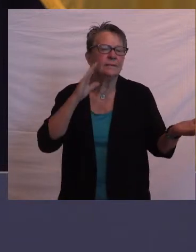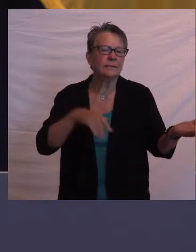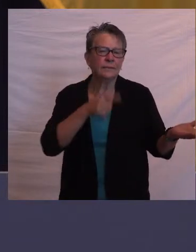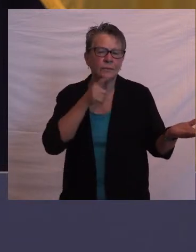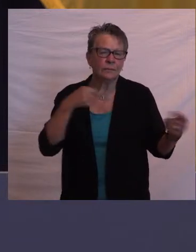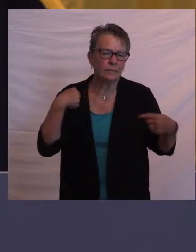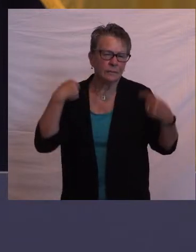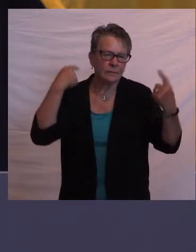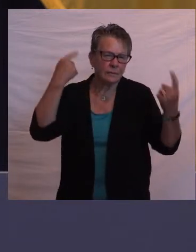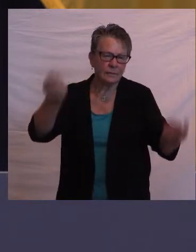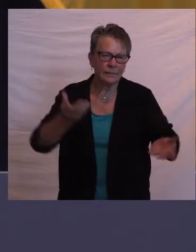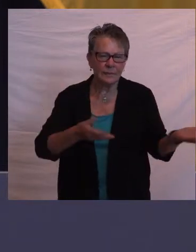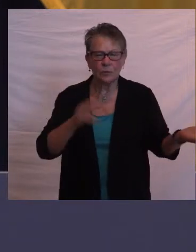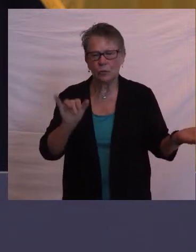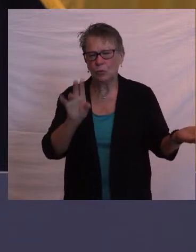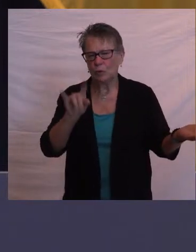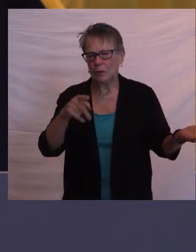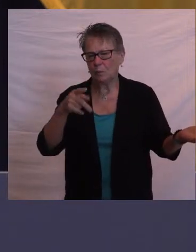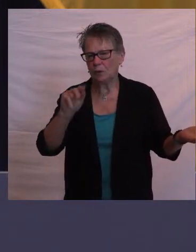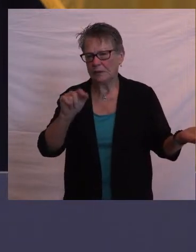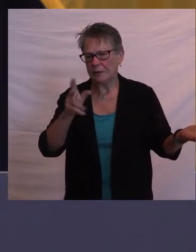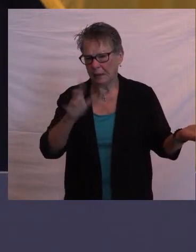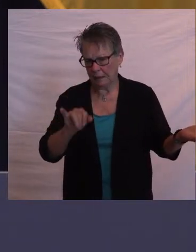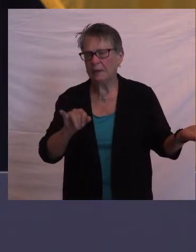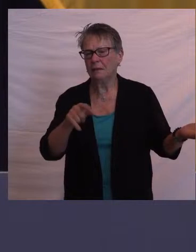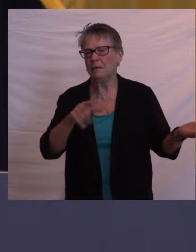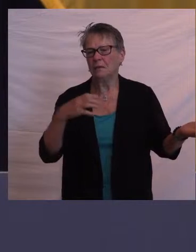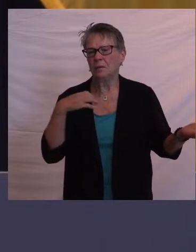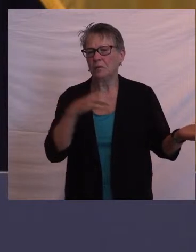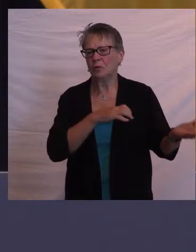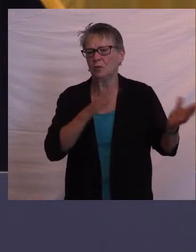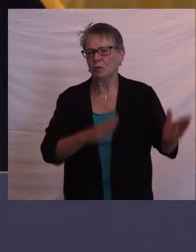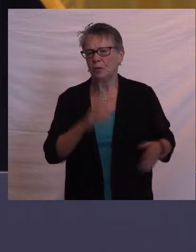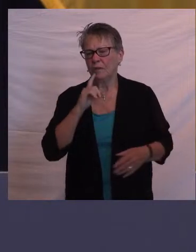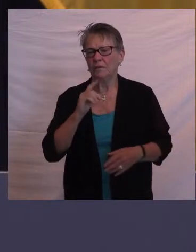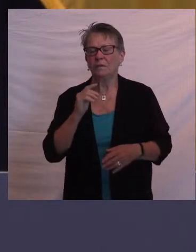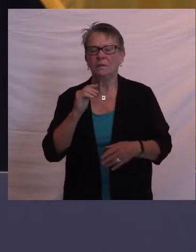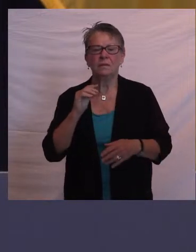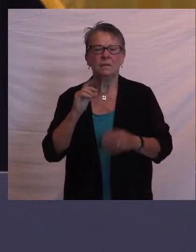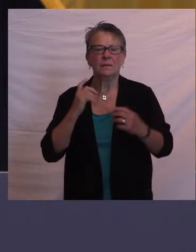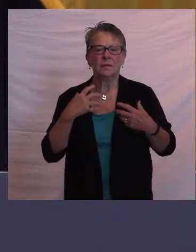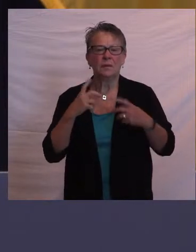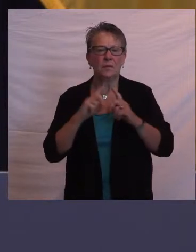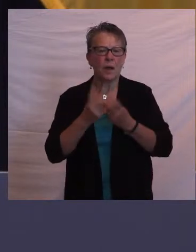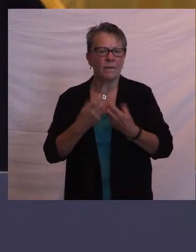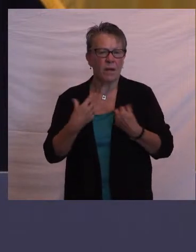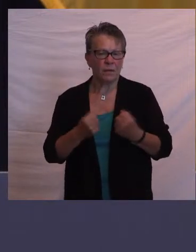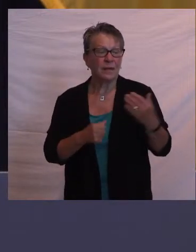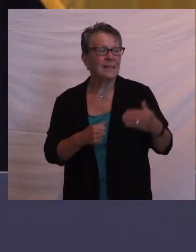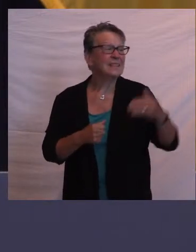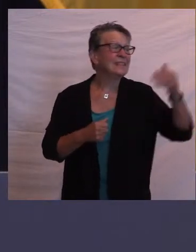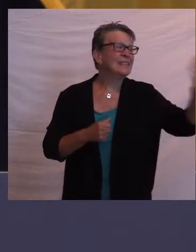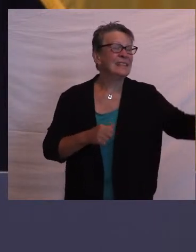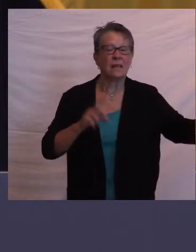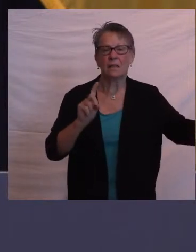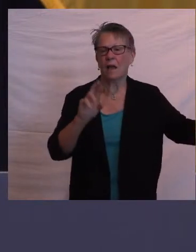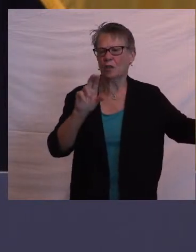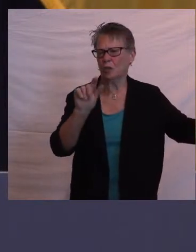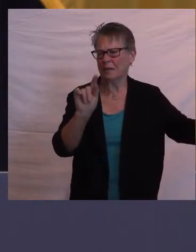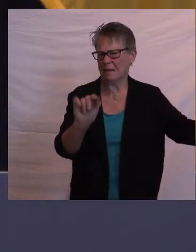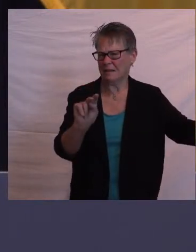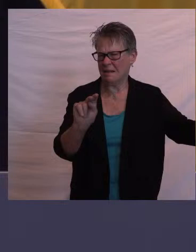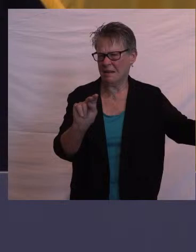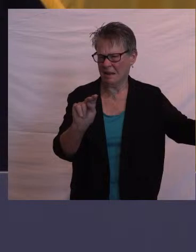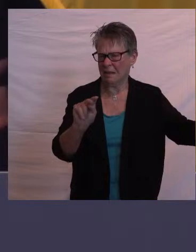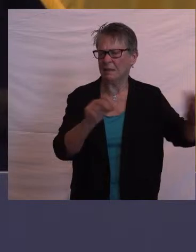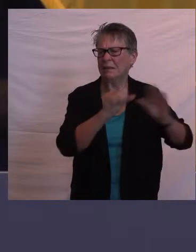of the Department of Health, Judy Persicelli. To her right, another familiar face, the state's epidemiologist, Dr. Christina Tan. Great to have you